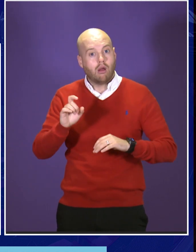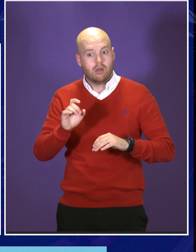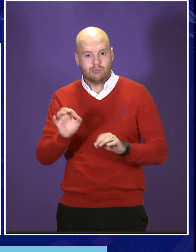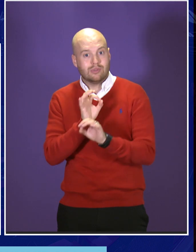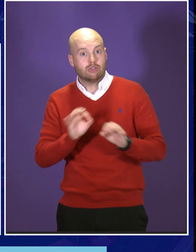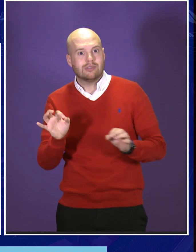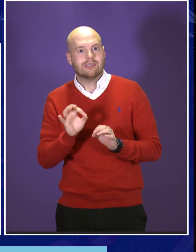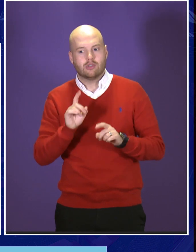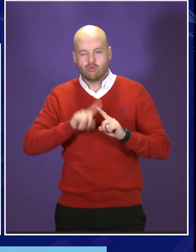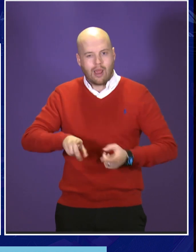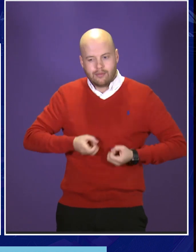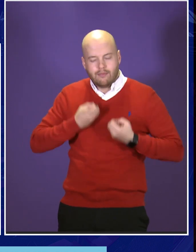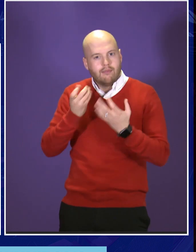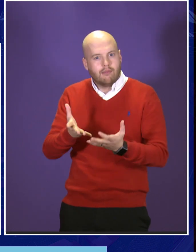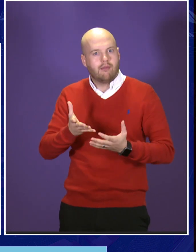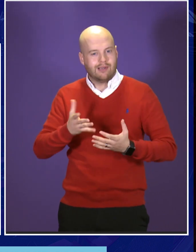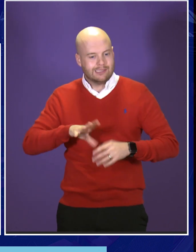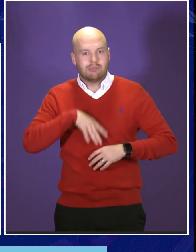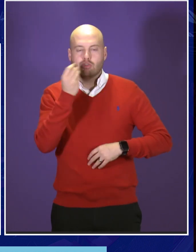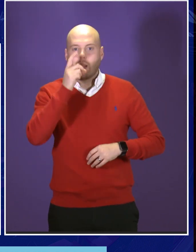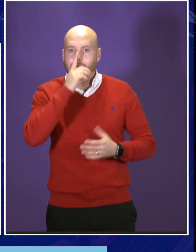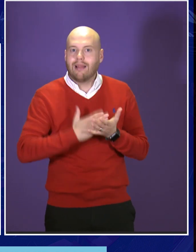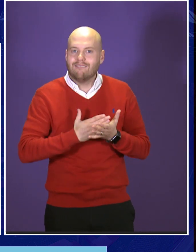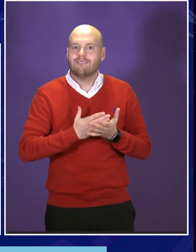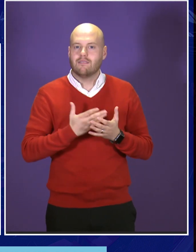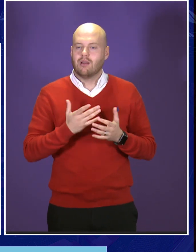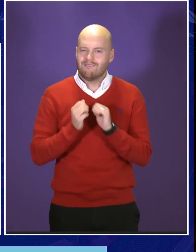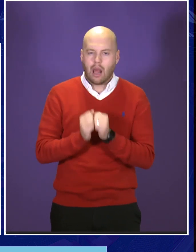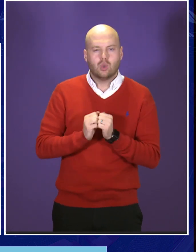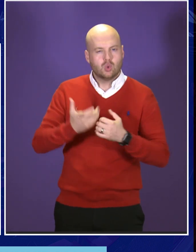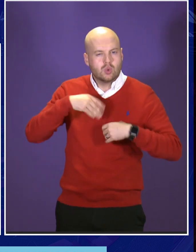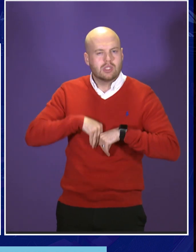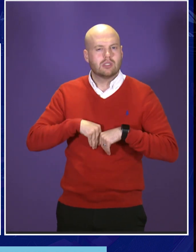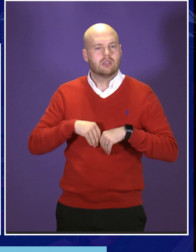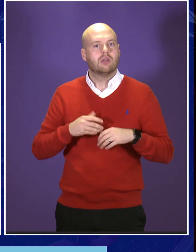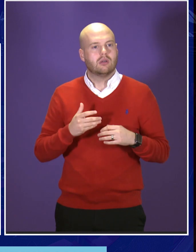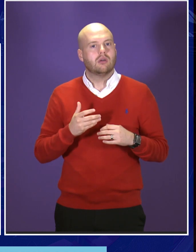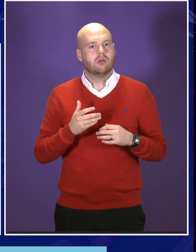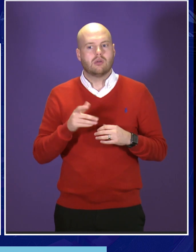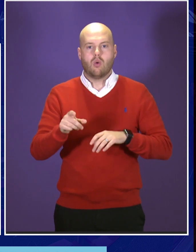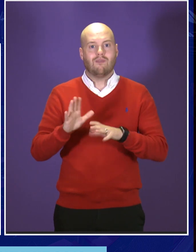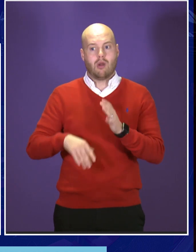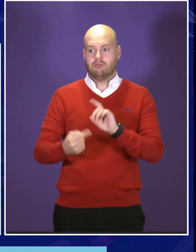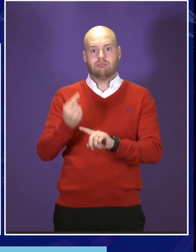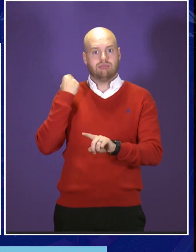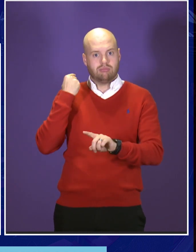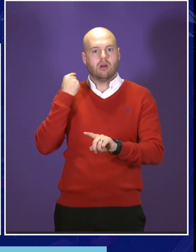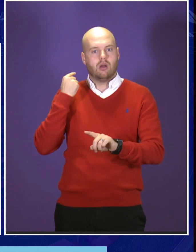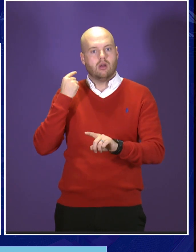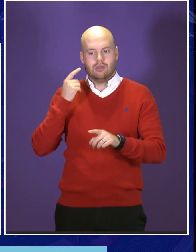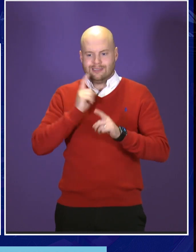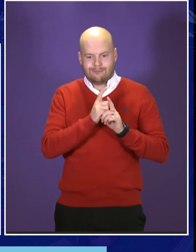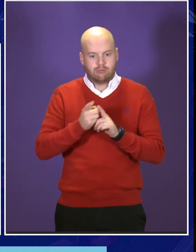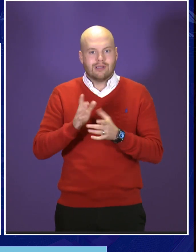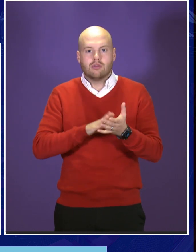and transmitting beliefs, customs, and moral values. Back then and today, the abiding desire of musicians from different cultures